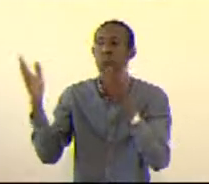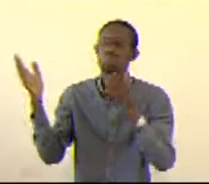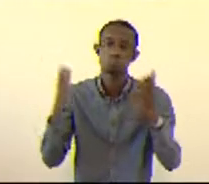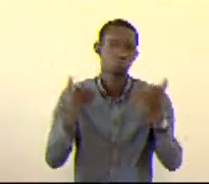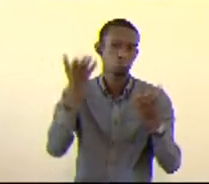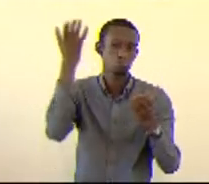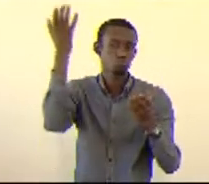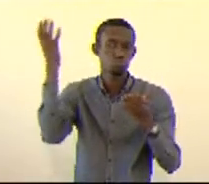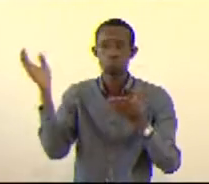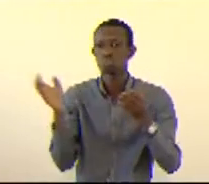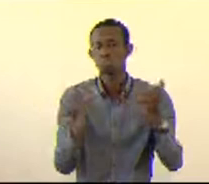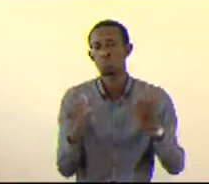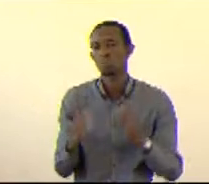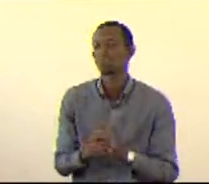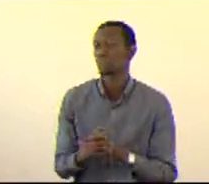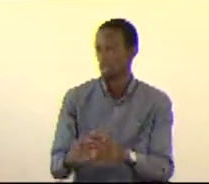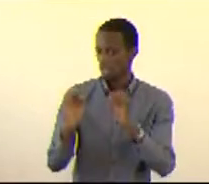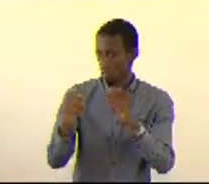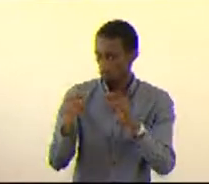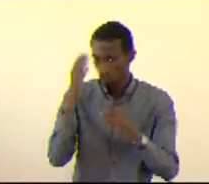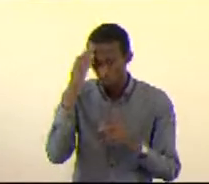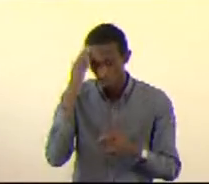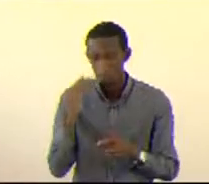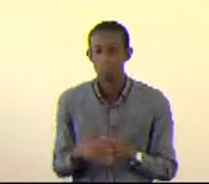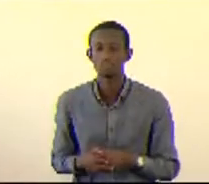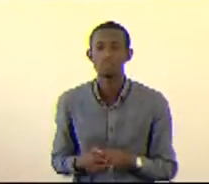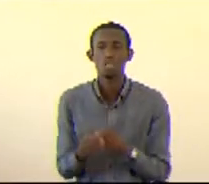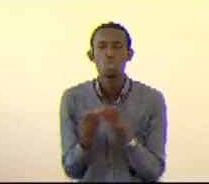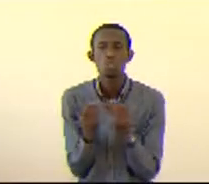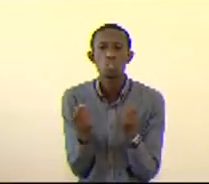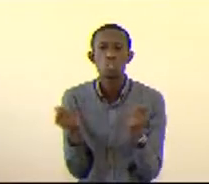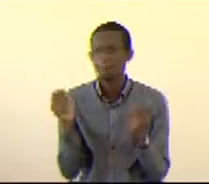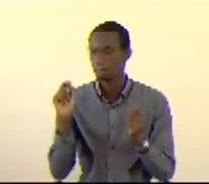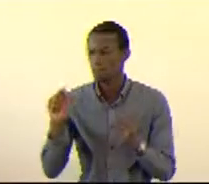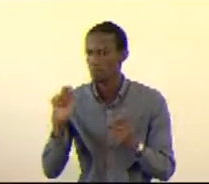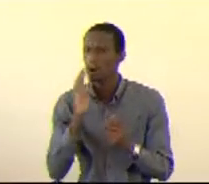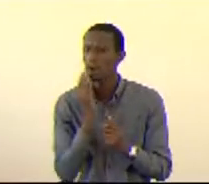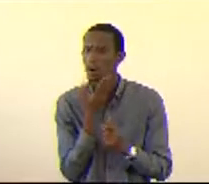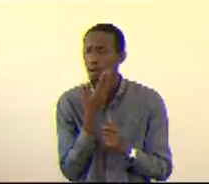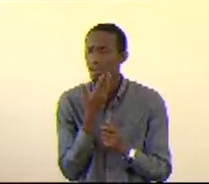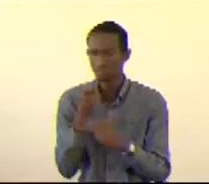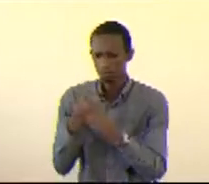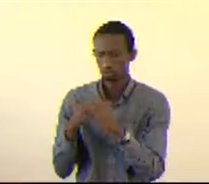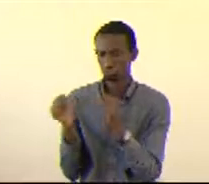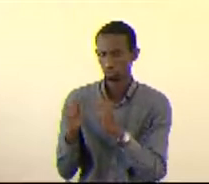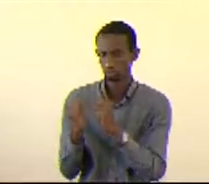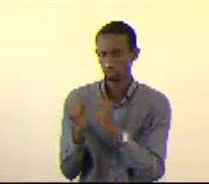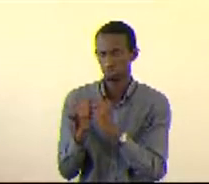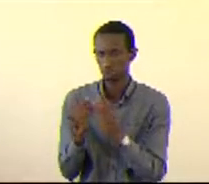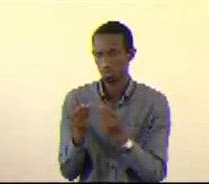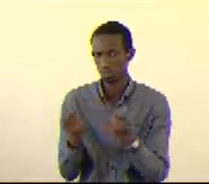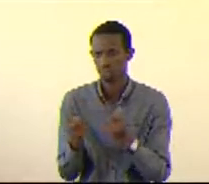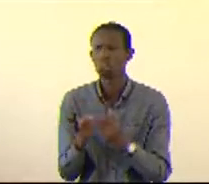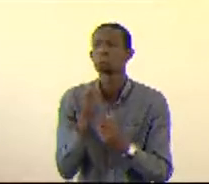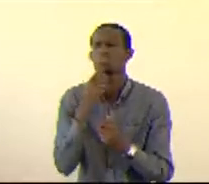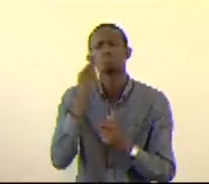melting point and the boiling point of a substance, you can very well draw your